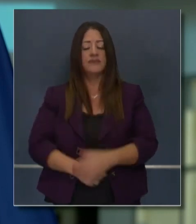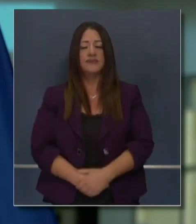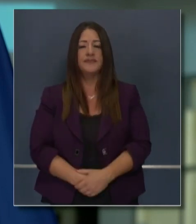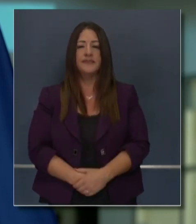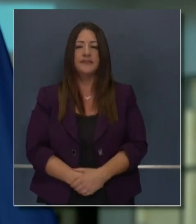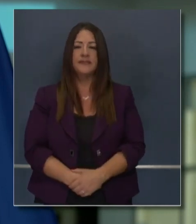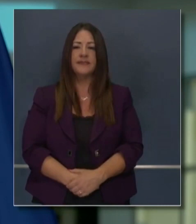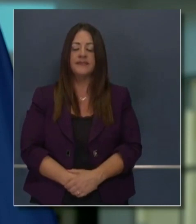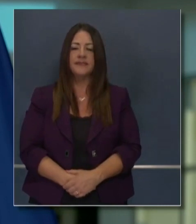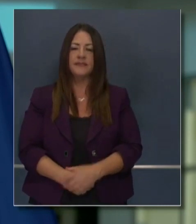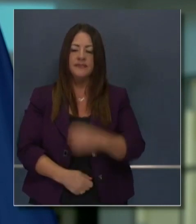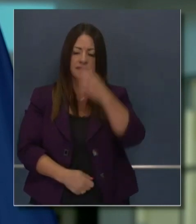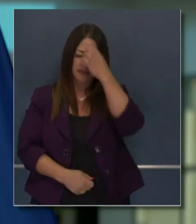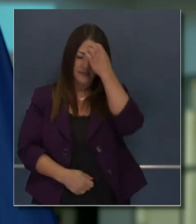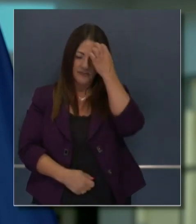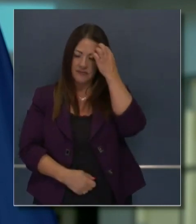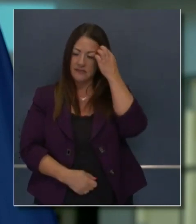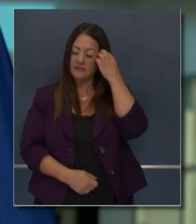White, Politico.